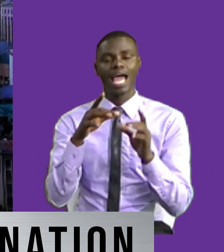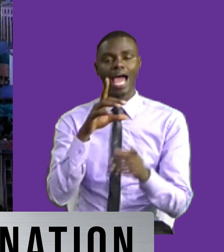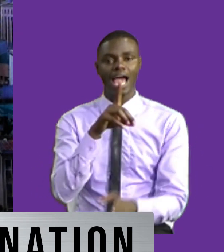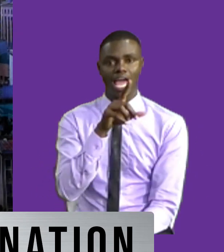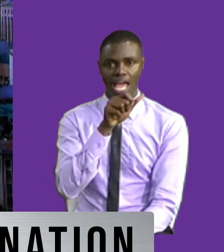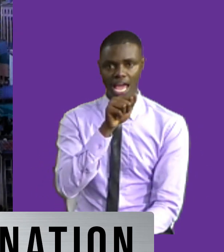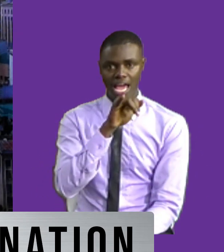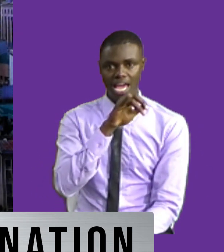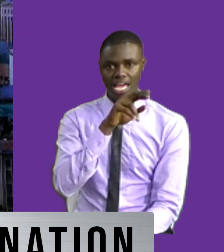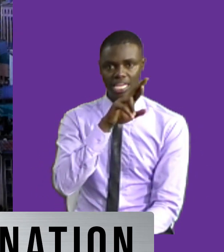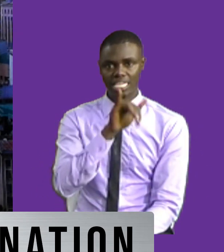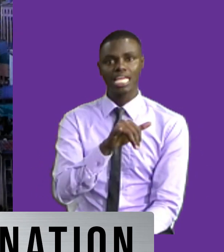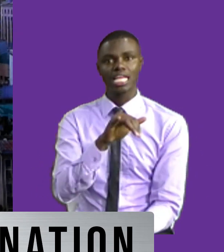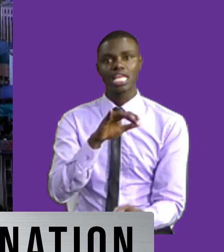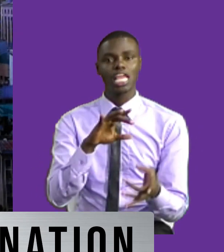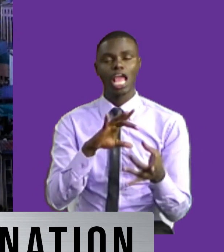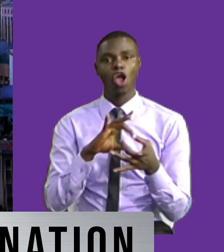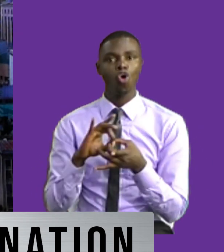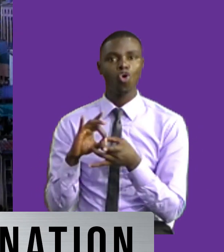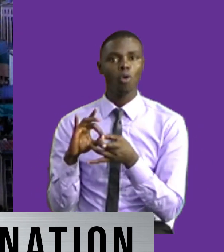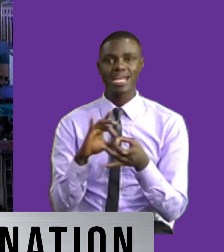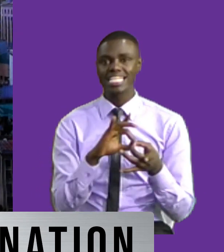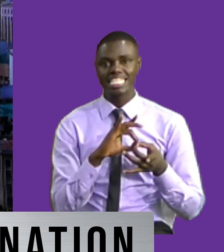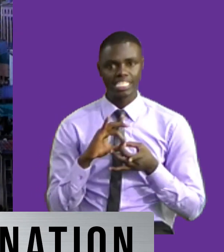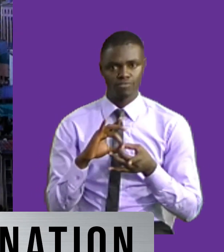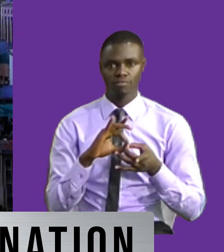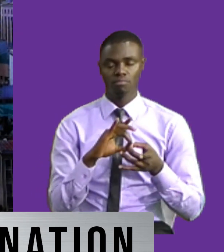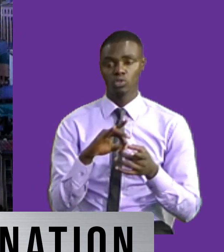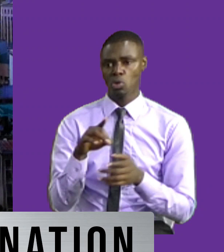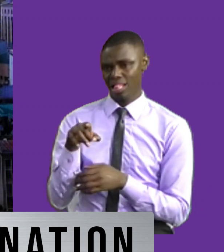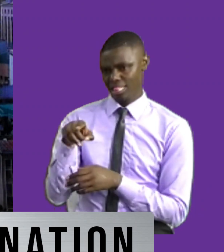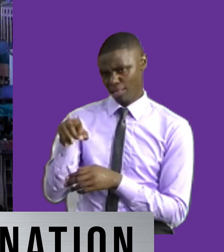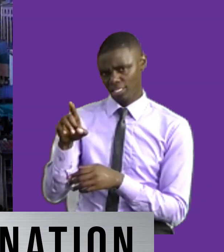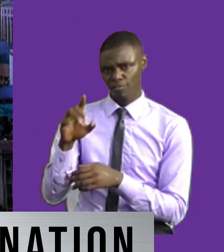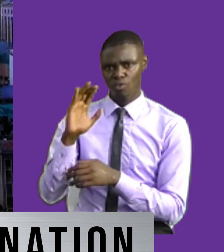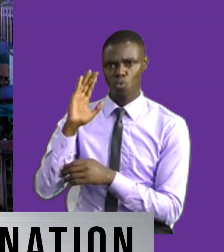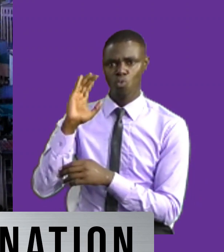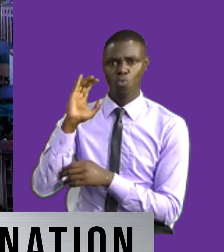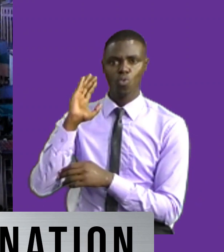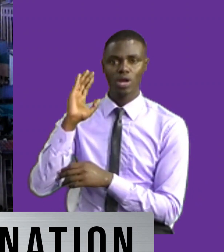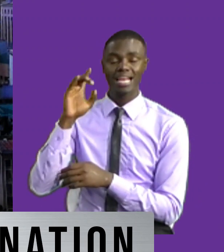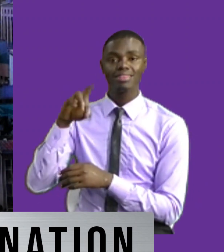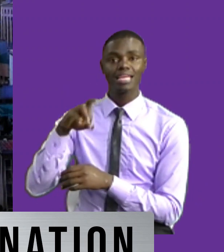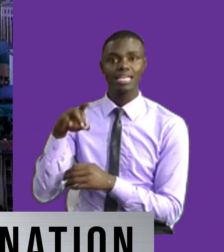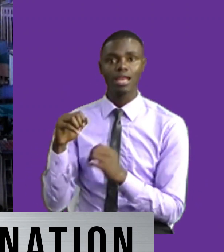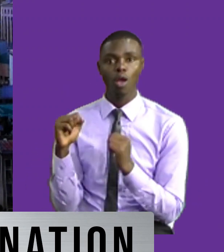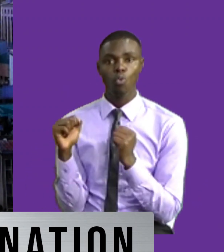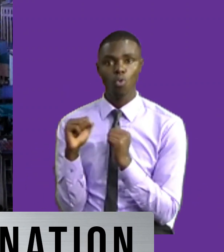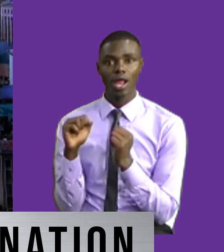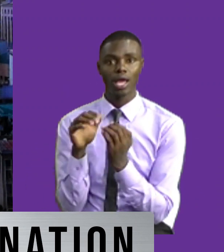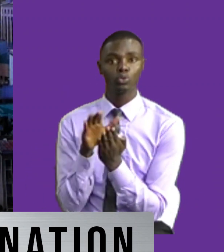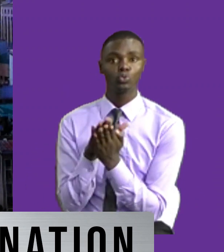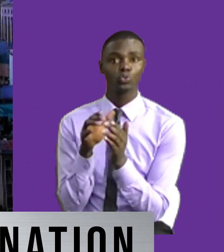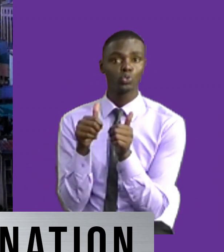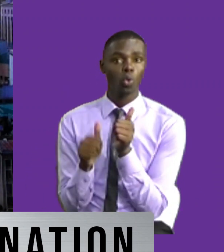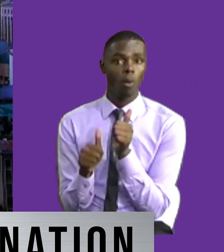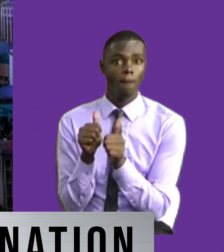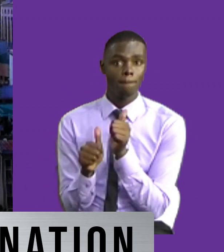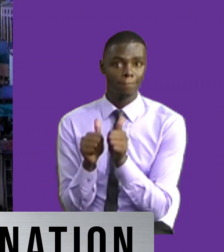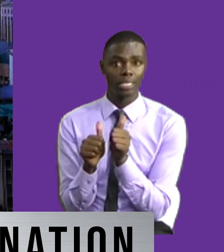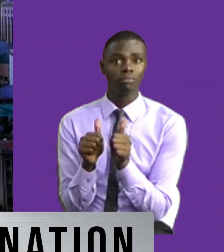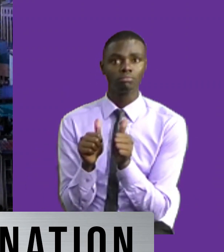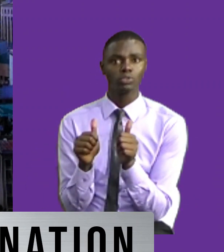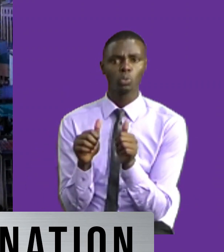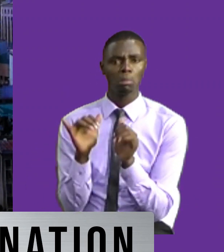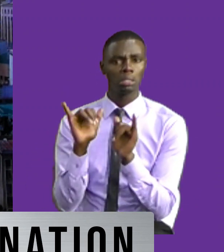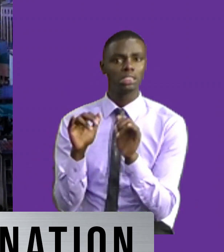find that in those cooperatives, they will need to have coolers to store that milk as